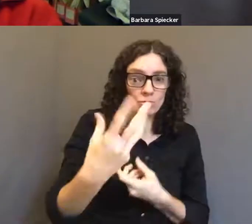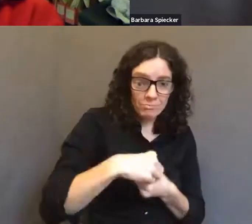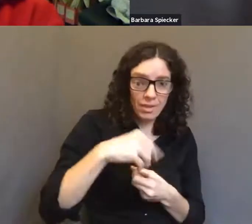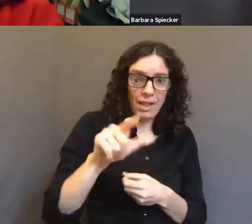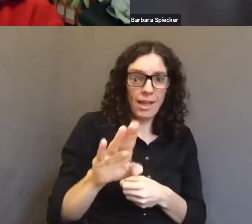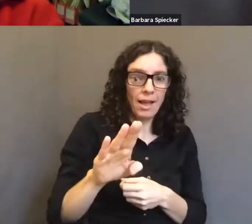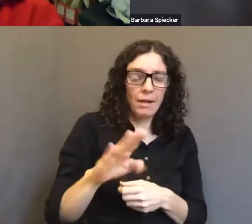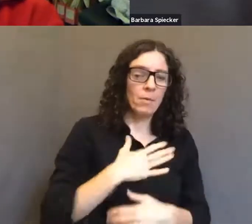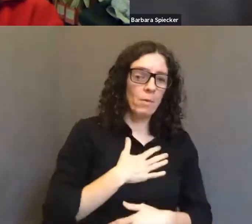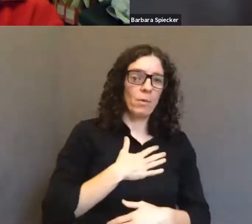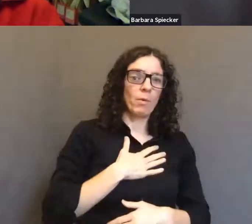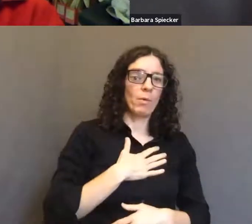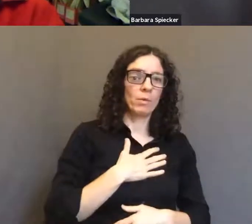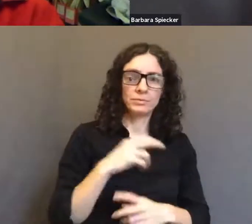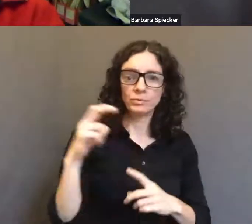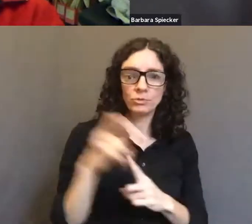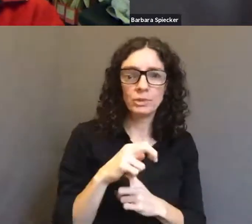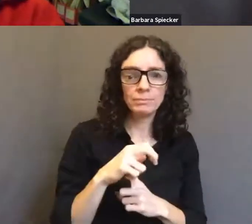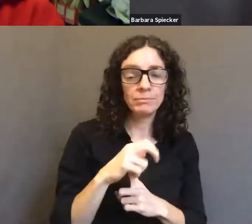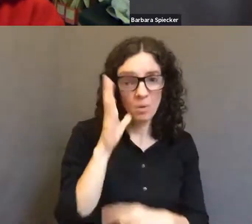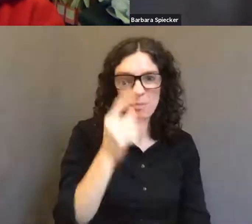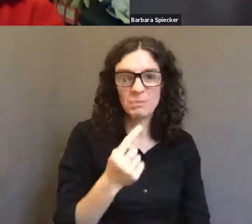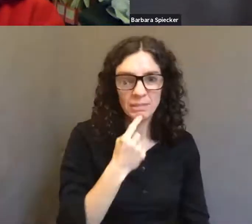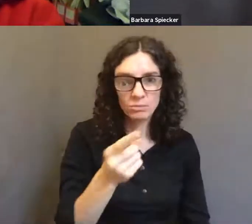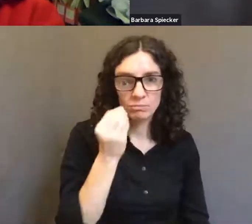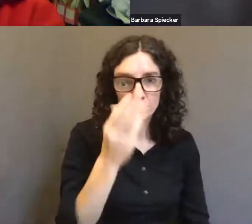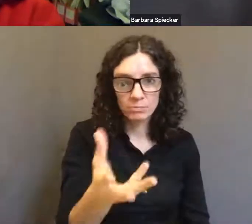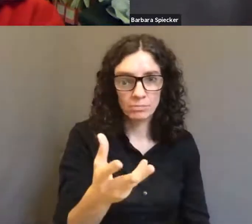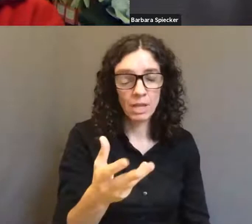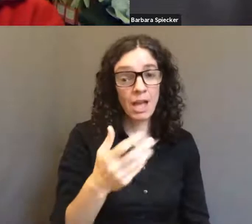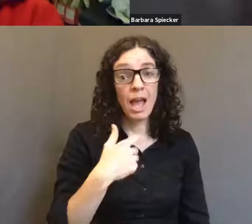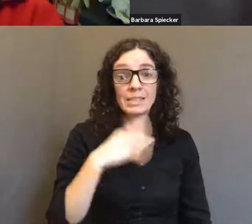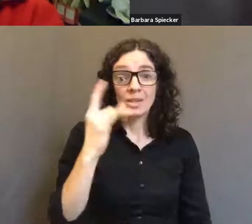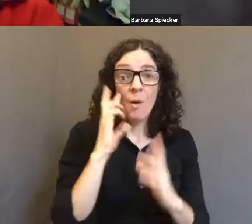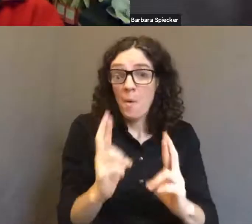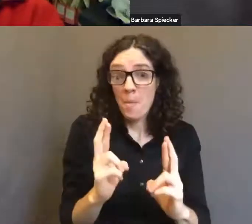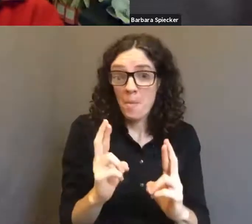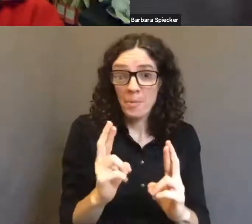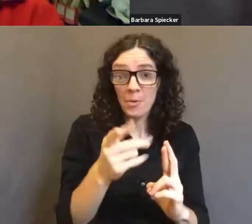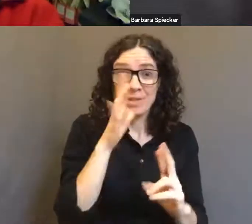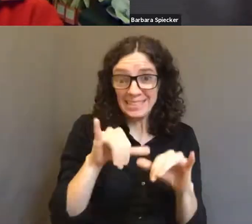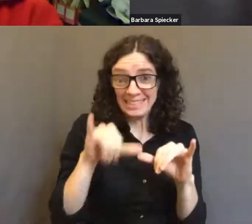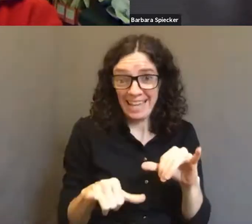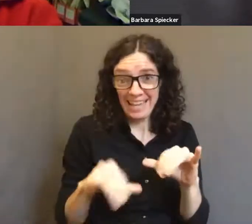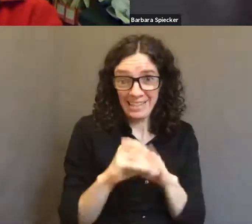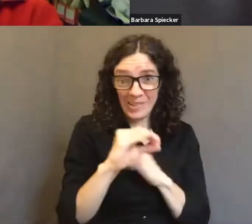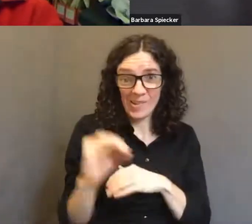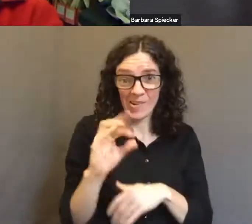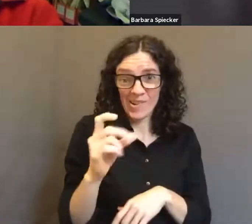was hoping she'd still be in this area, but she just informed me she's moving back